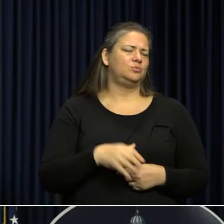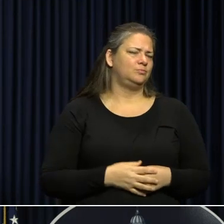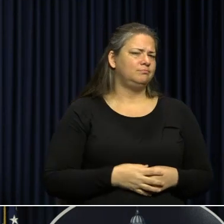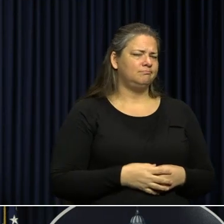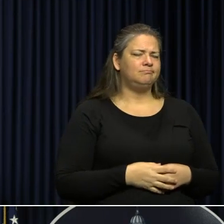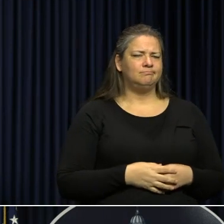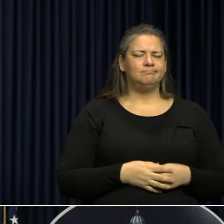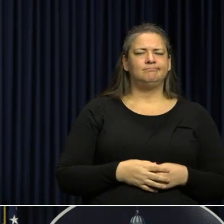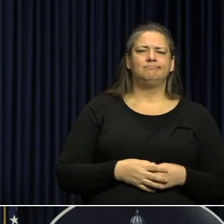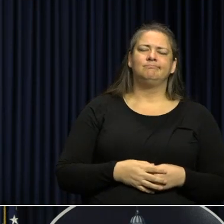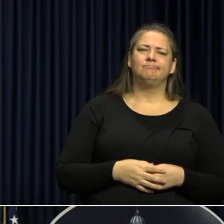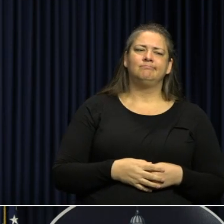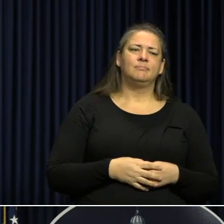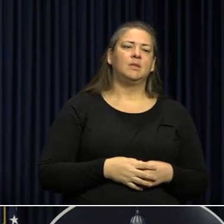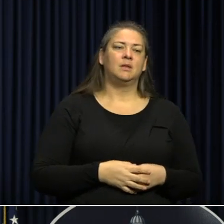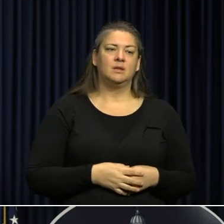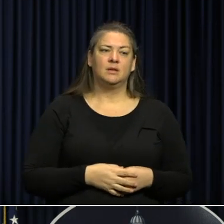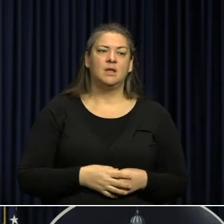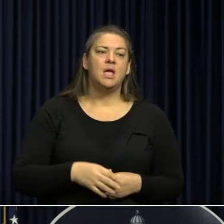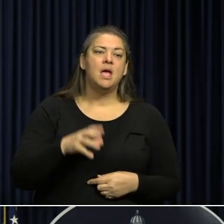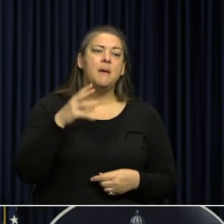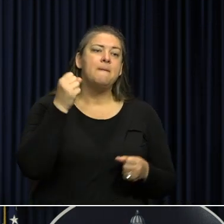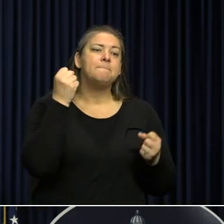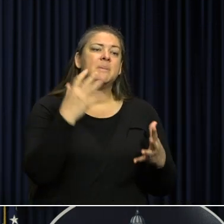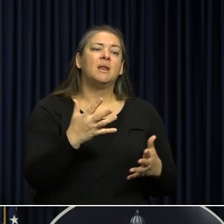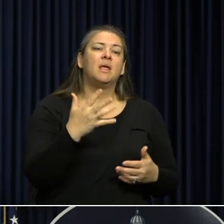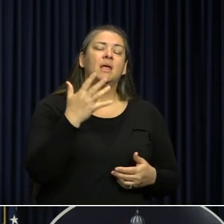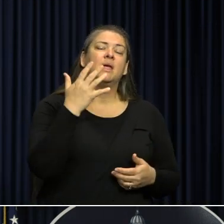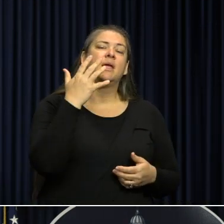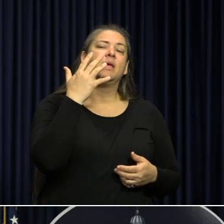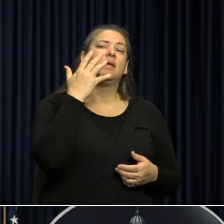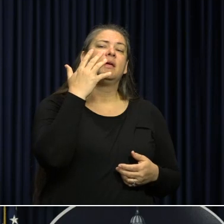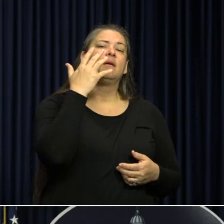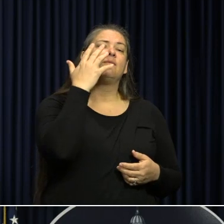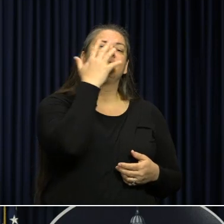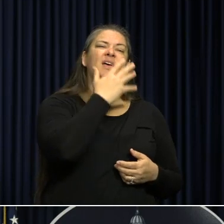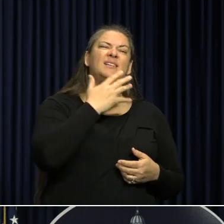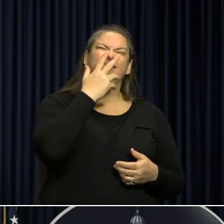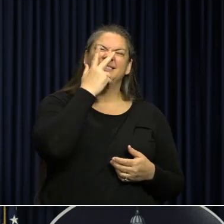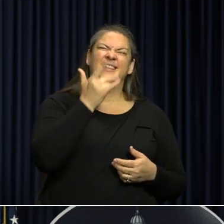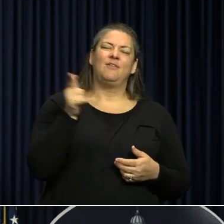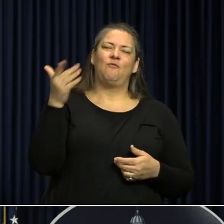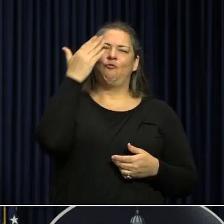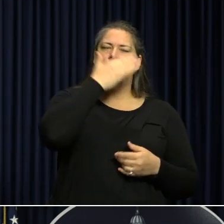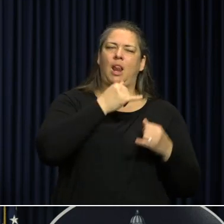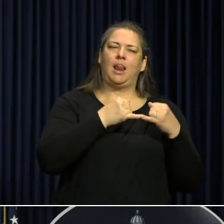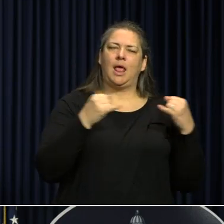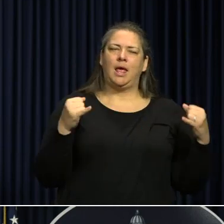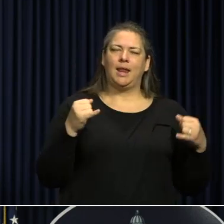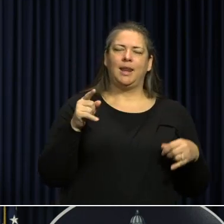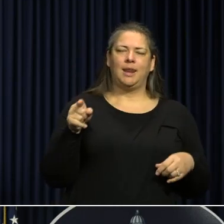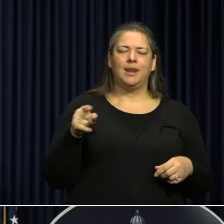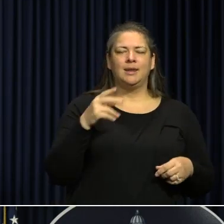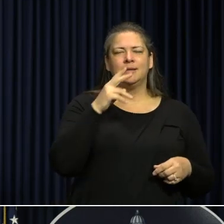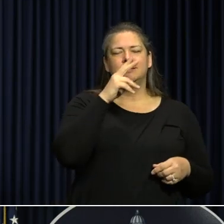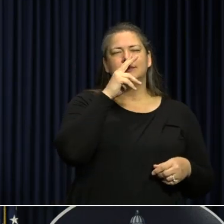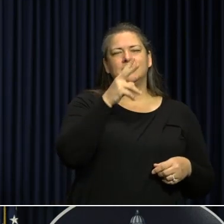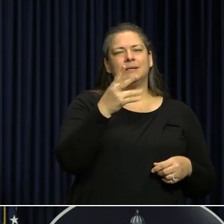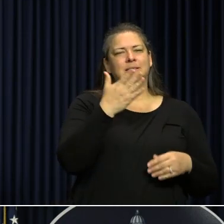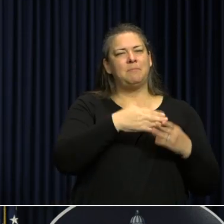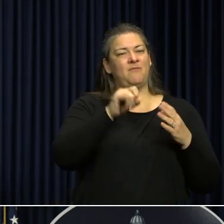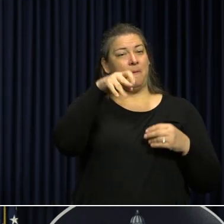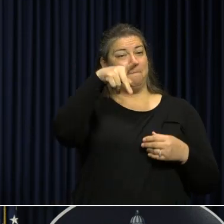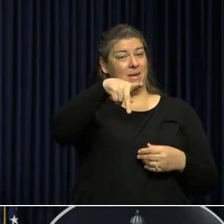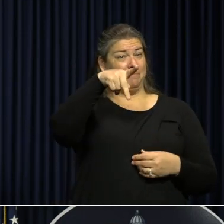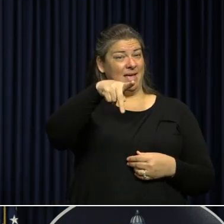All right. Again, one of the many faces on our front line, seeing a little bit of the